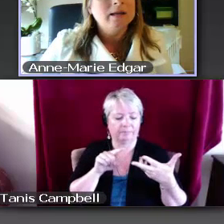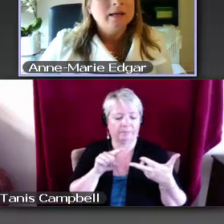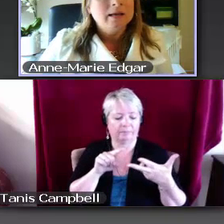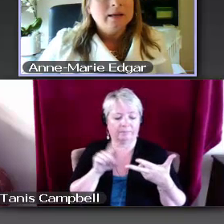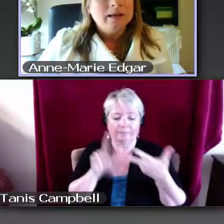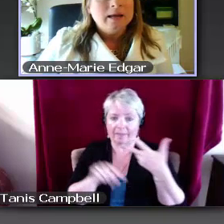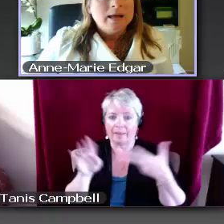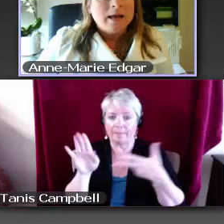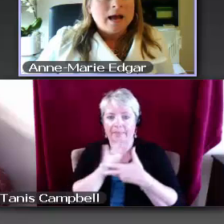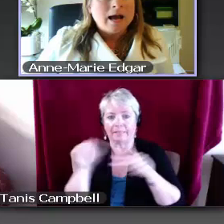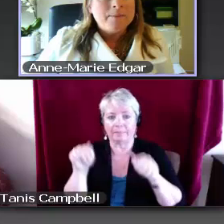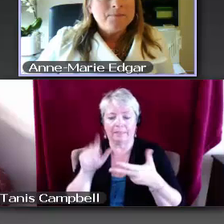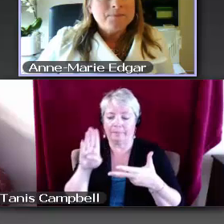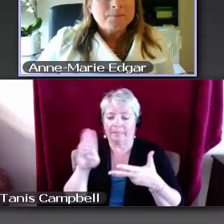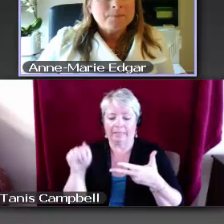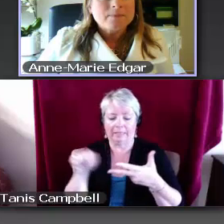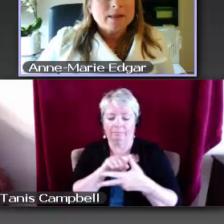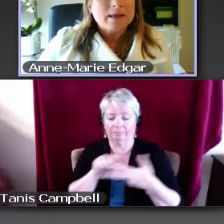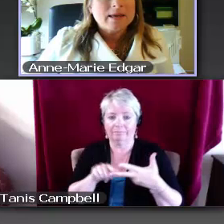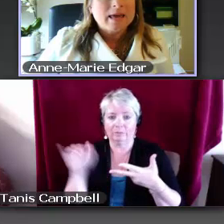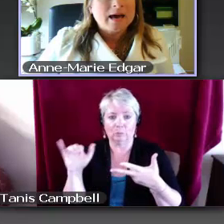well.